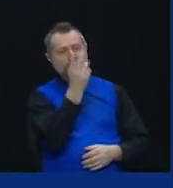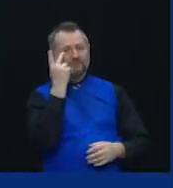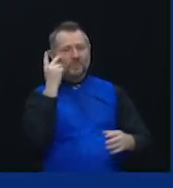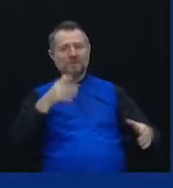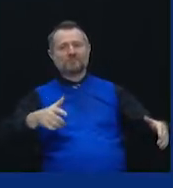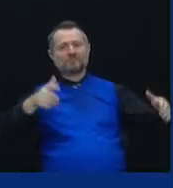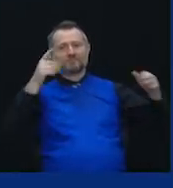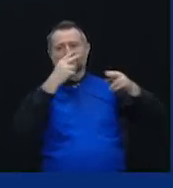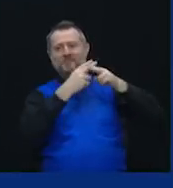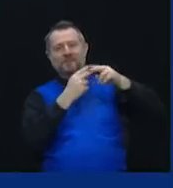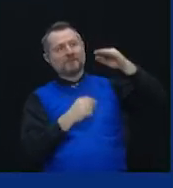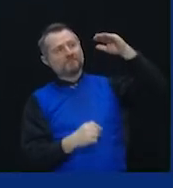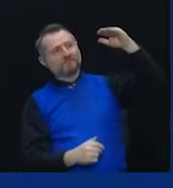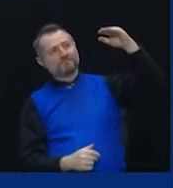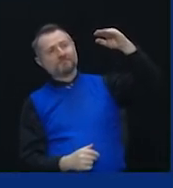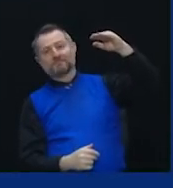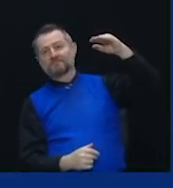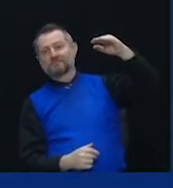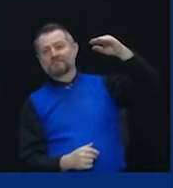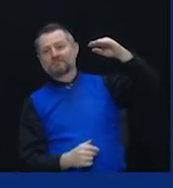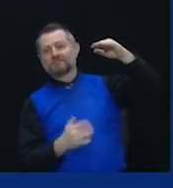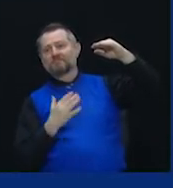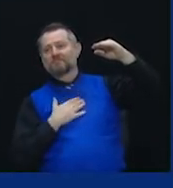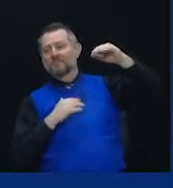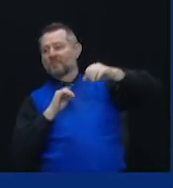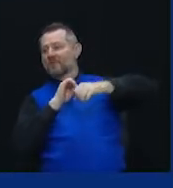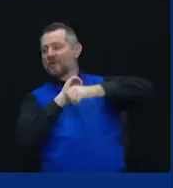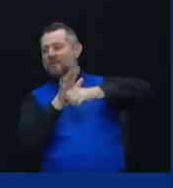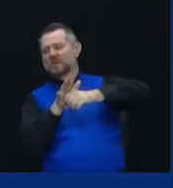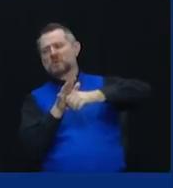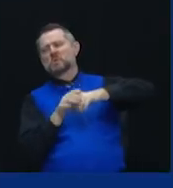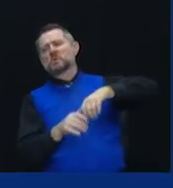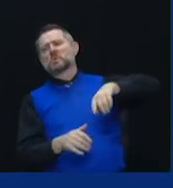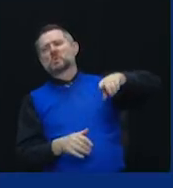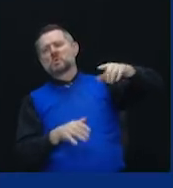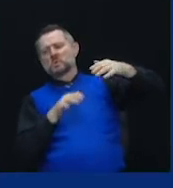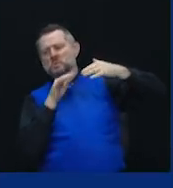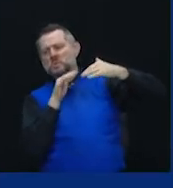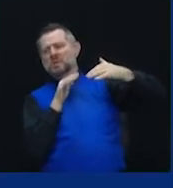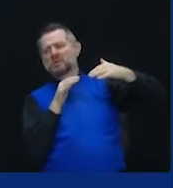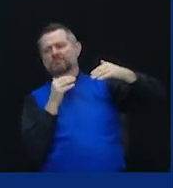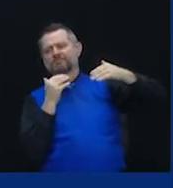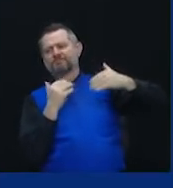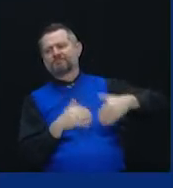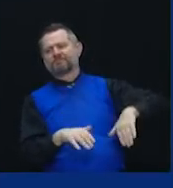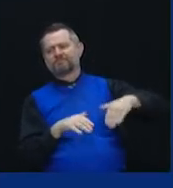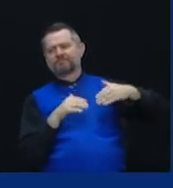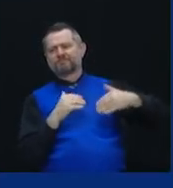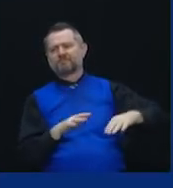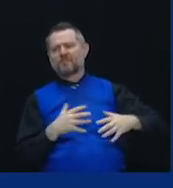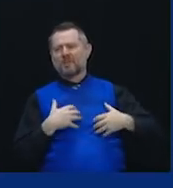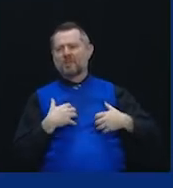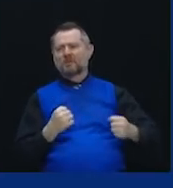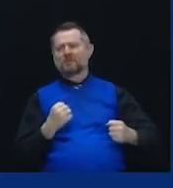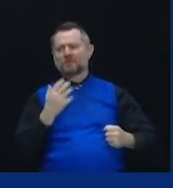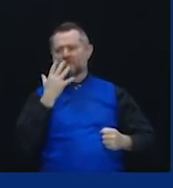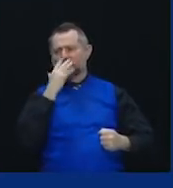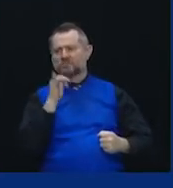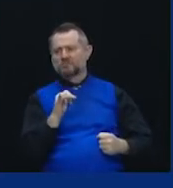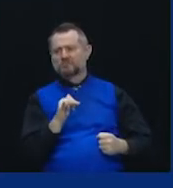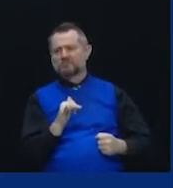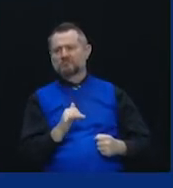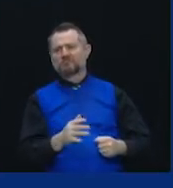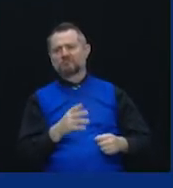of COVID and the COVID war, and what courage is all about, and what